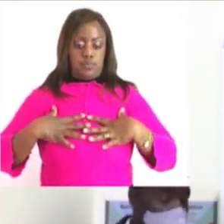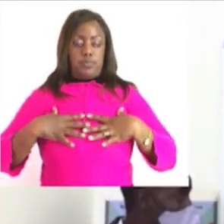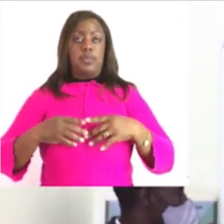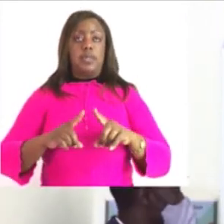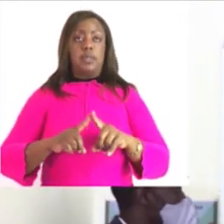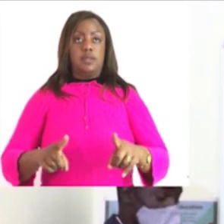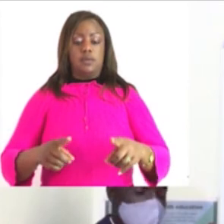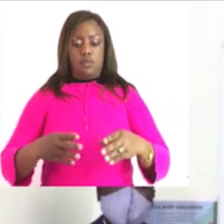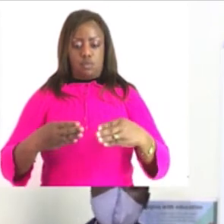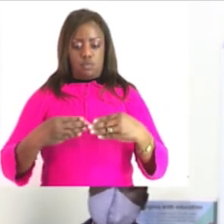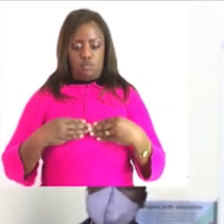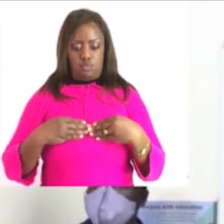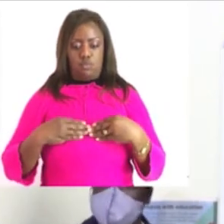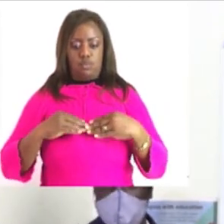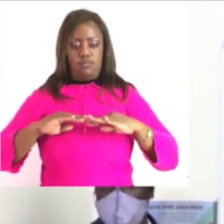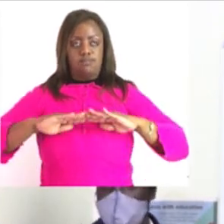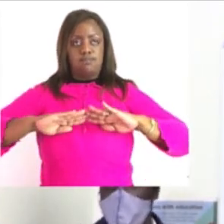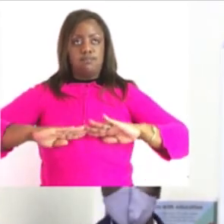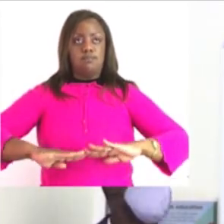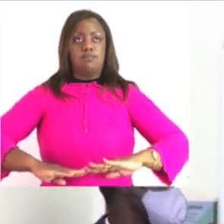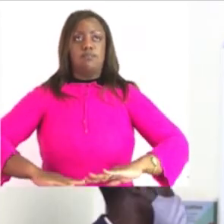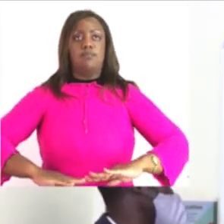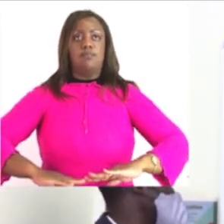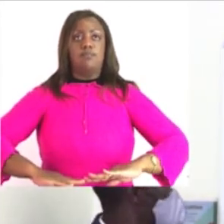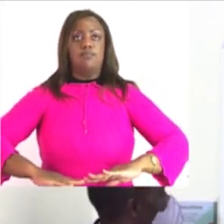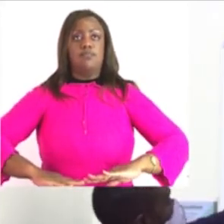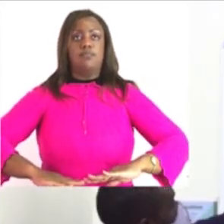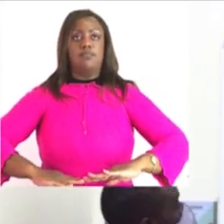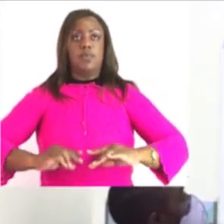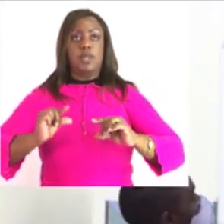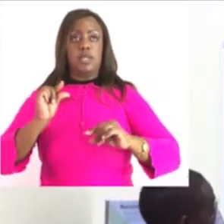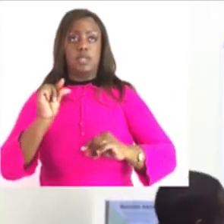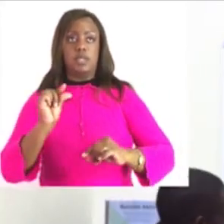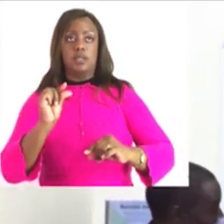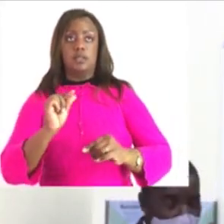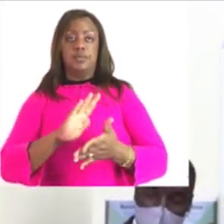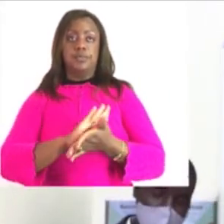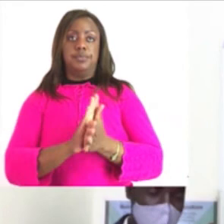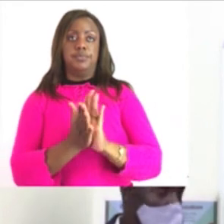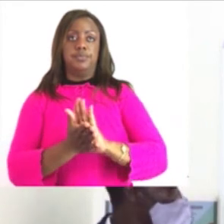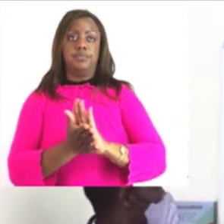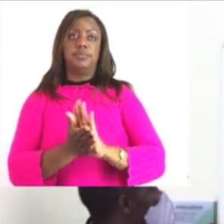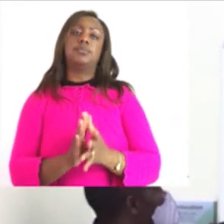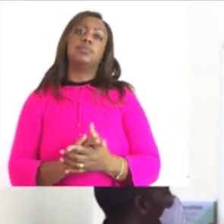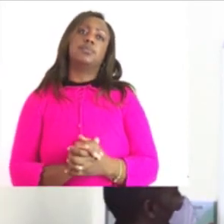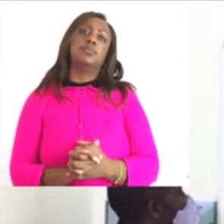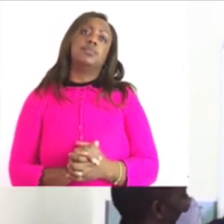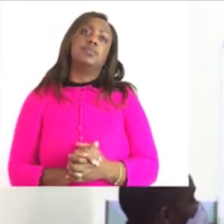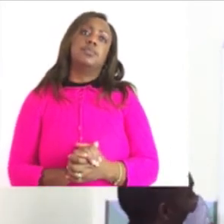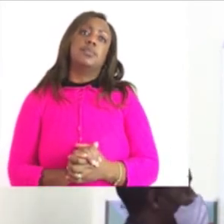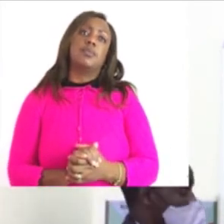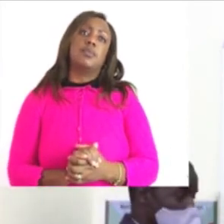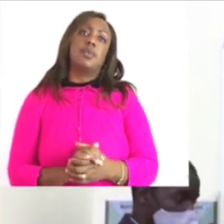a container, the space inside becomes smaller because what was inside is no more there. Making sure